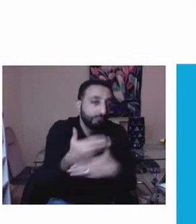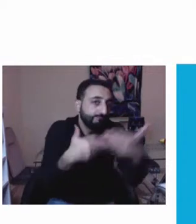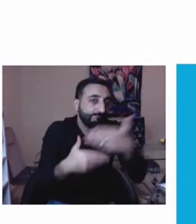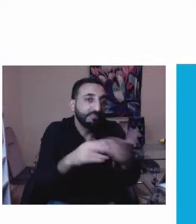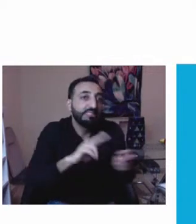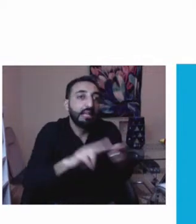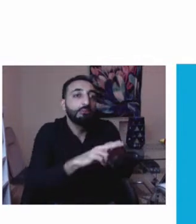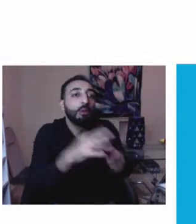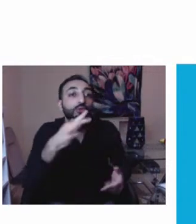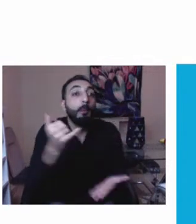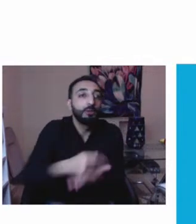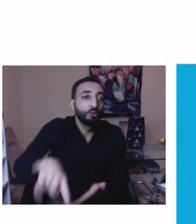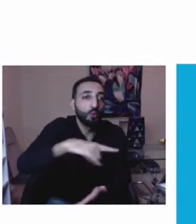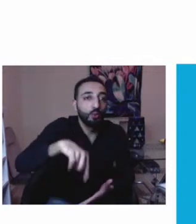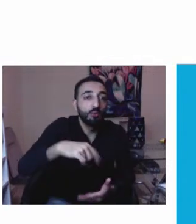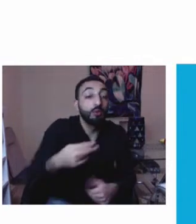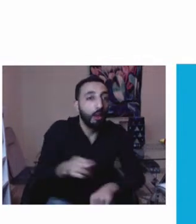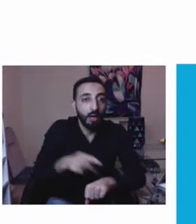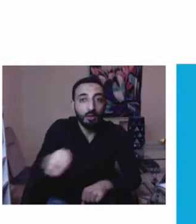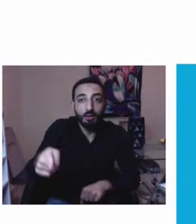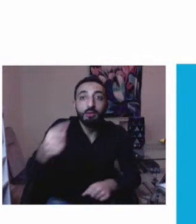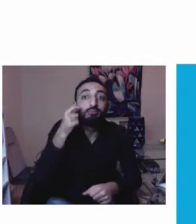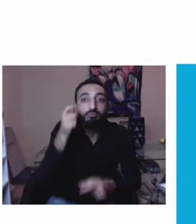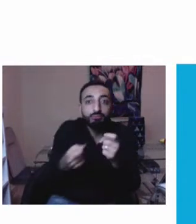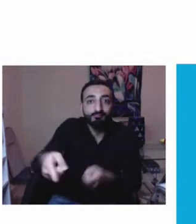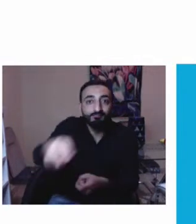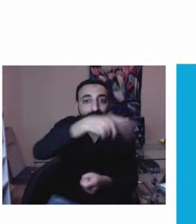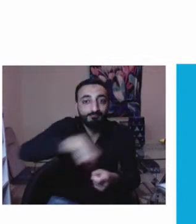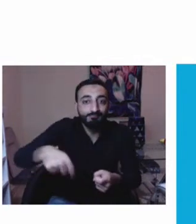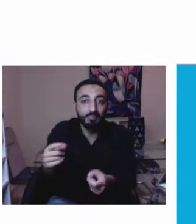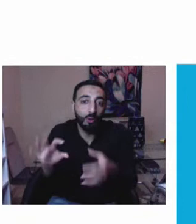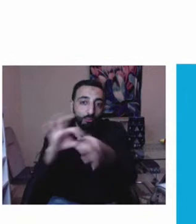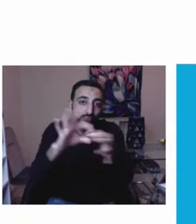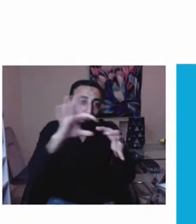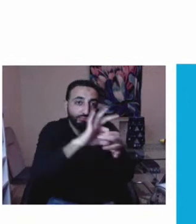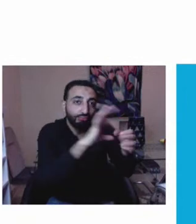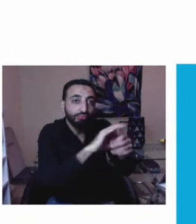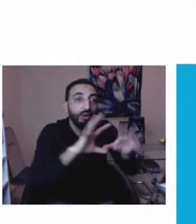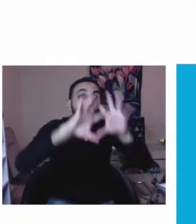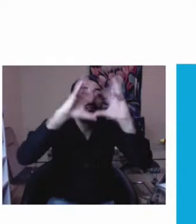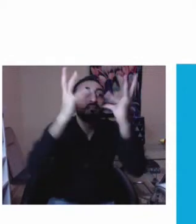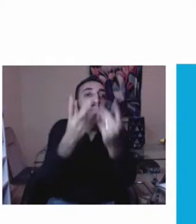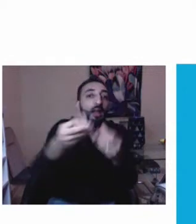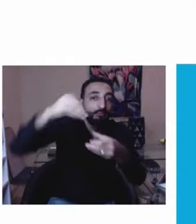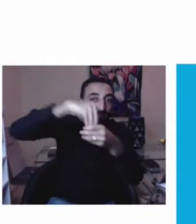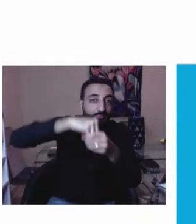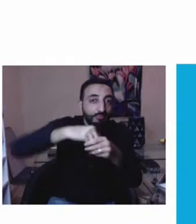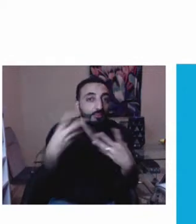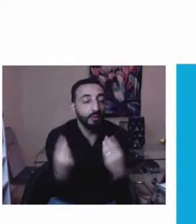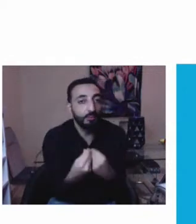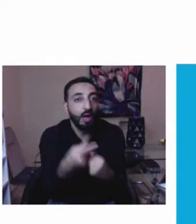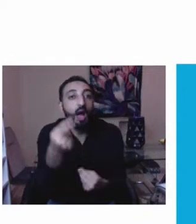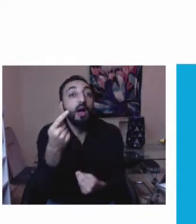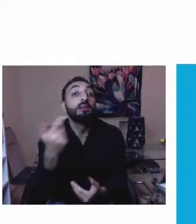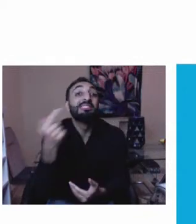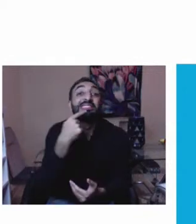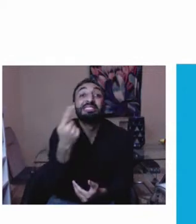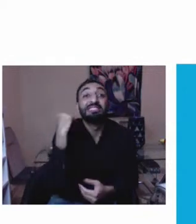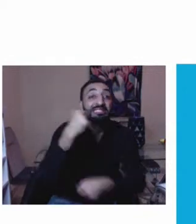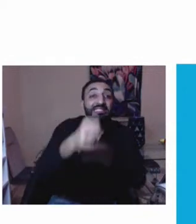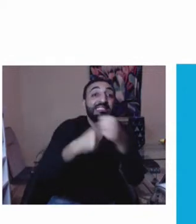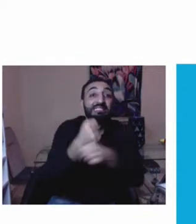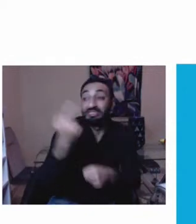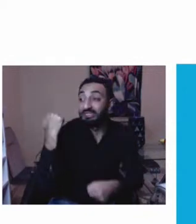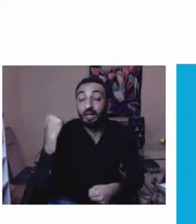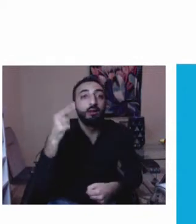Coalition of Youth Peace and Security have joined forces last year and produced a background paper on financing for young people in peacebuilding as an input